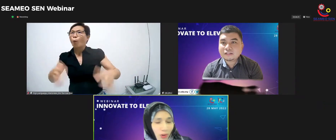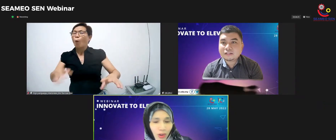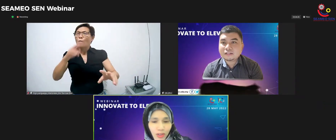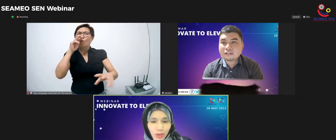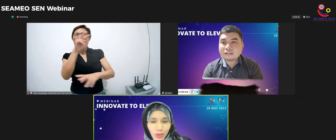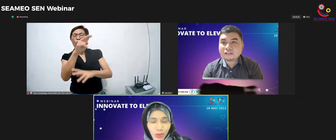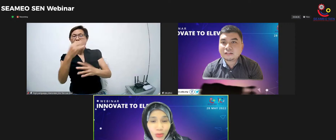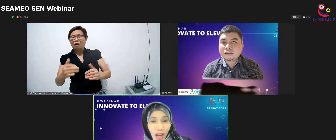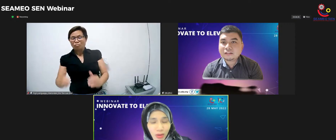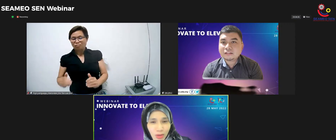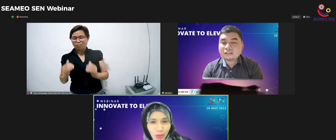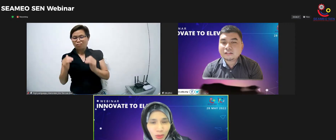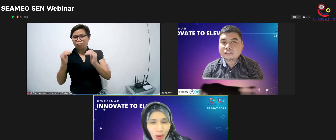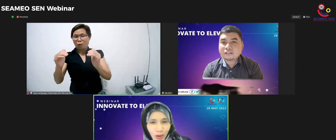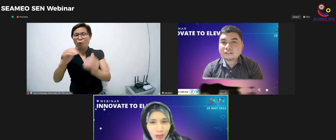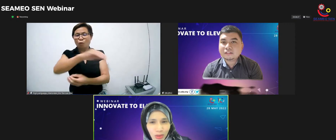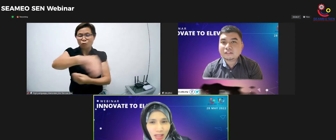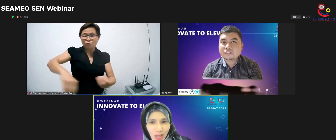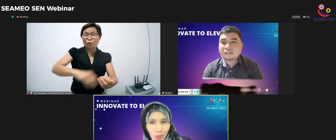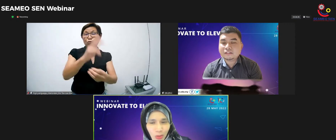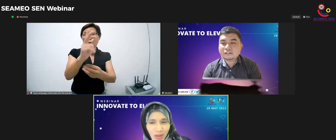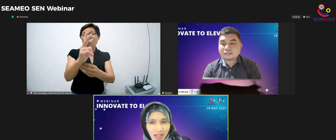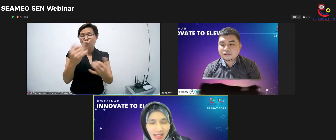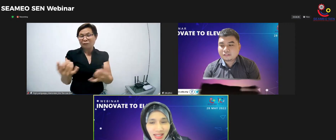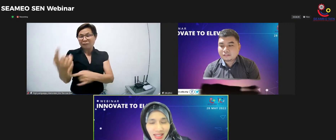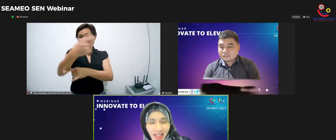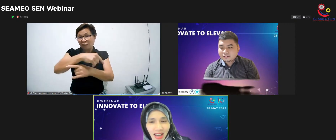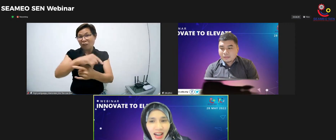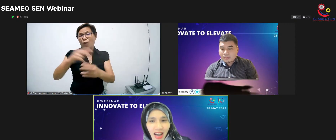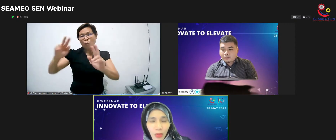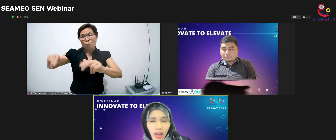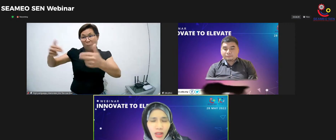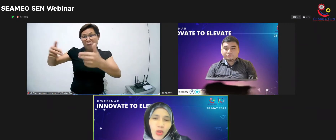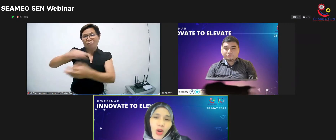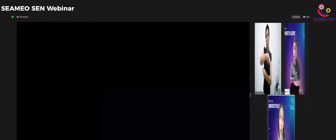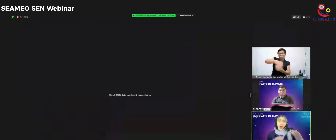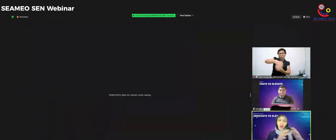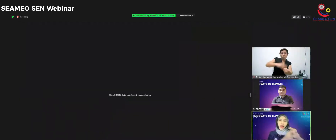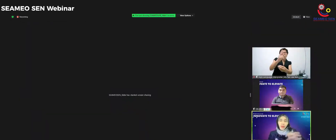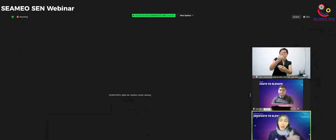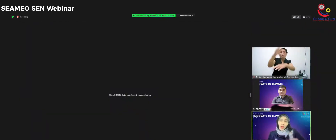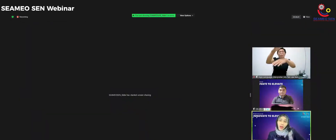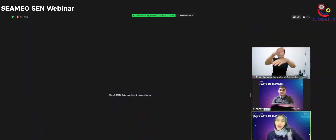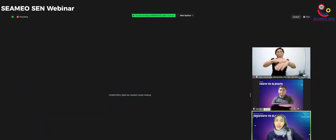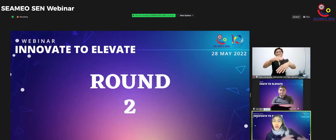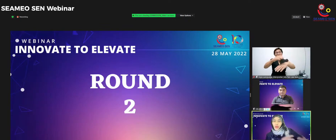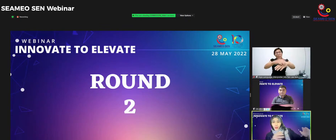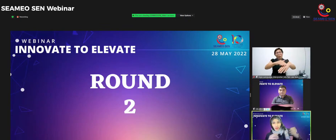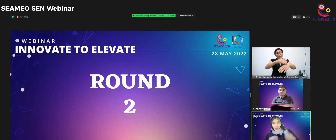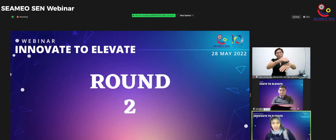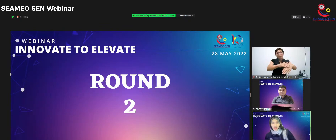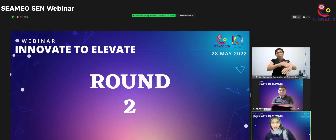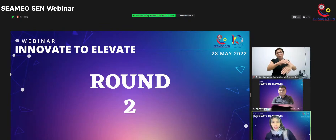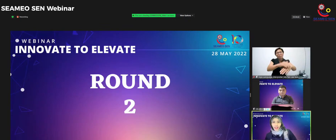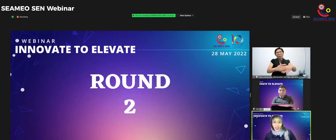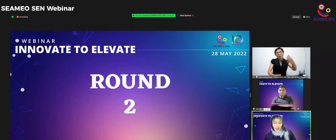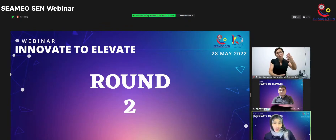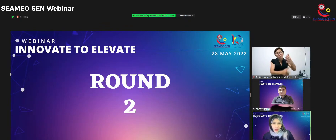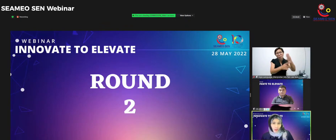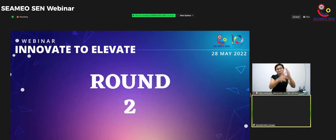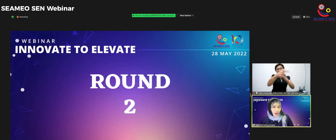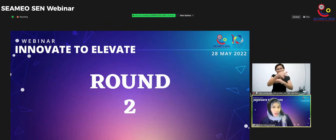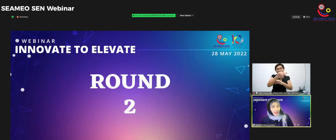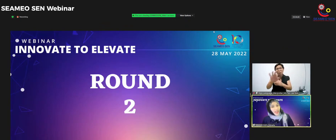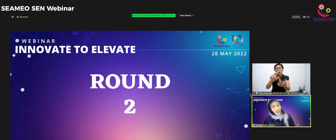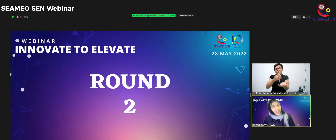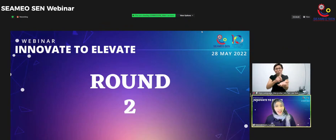shall move on to round two of today's webinar session. I would like to call upon Associate Professor Dr. Nik